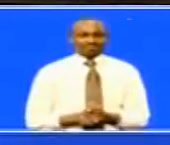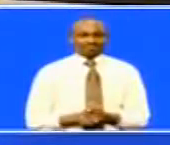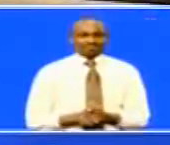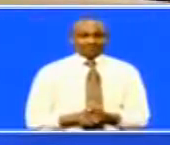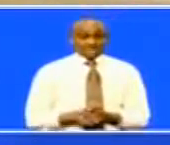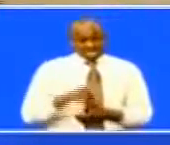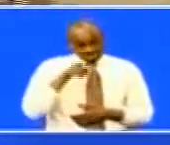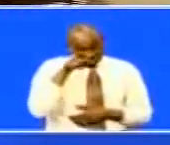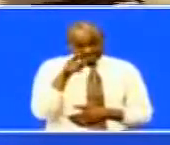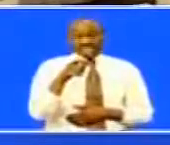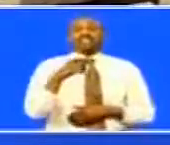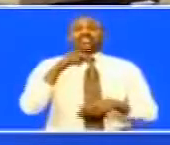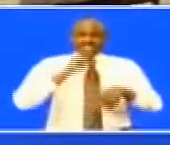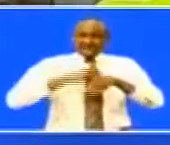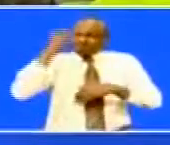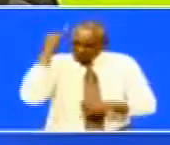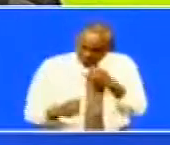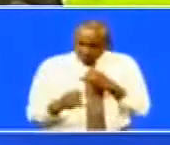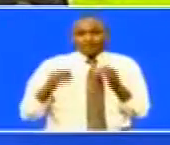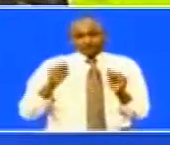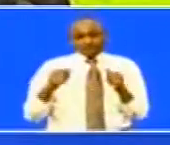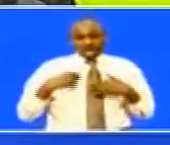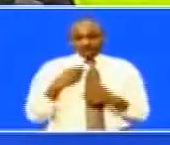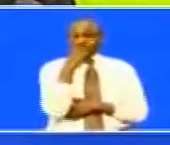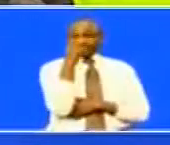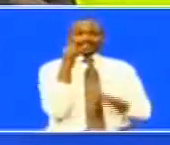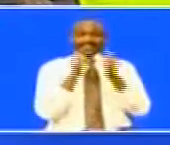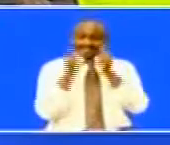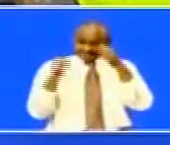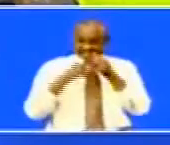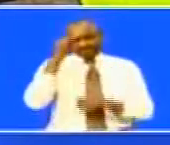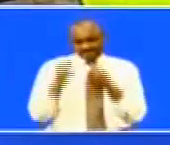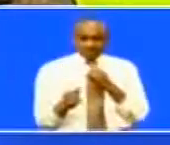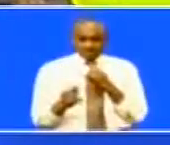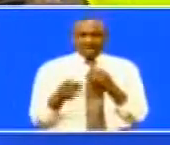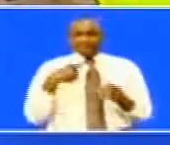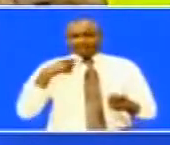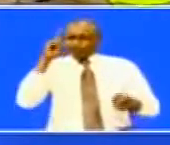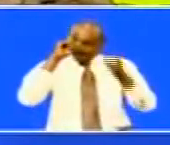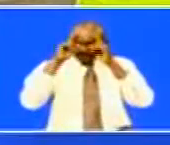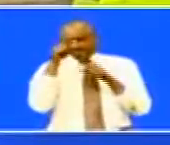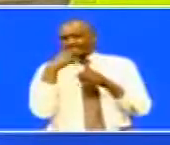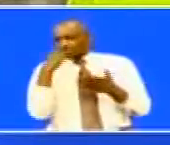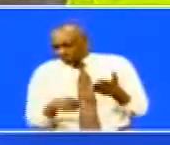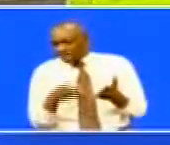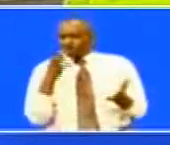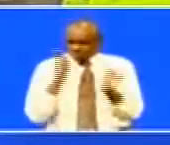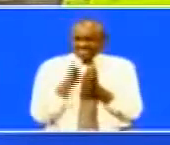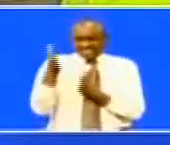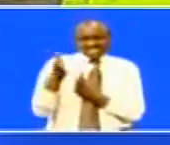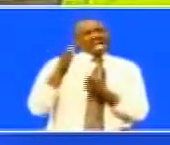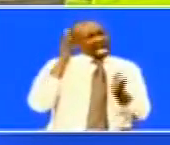The project deadline has been set for quarter four of 2016. Speculation is rife that with such a